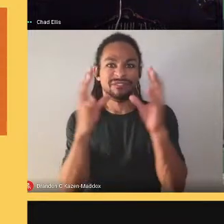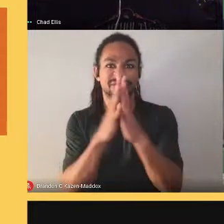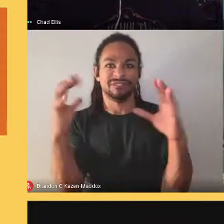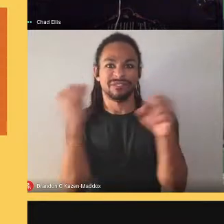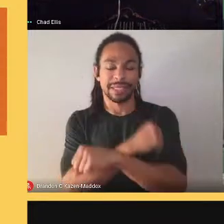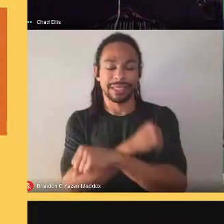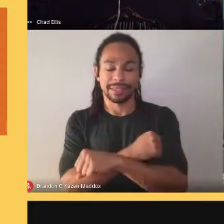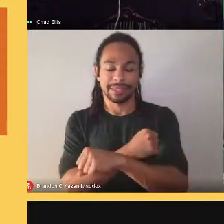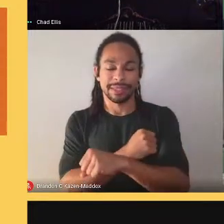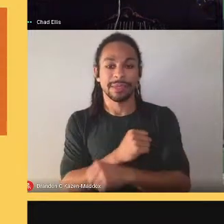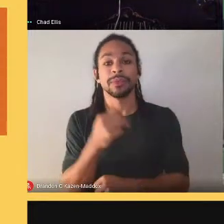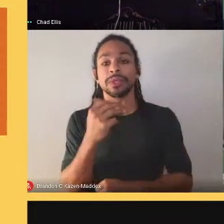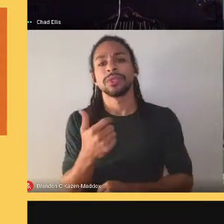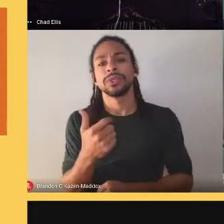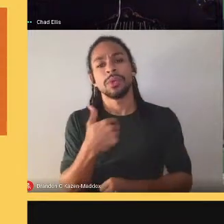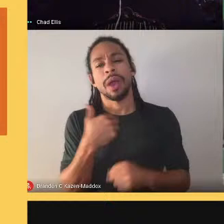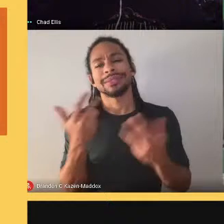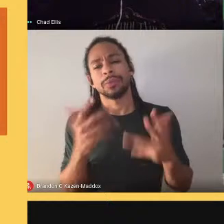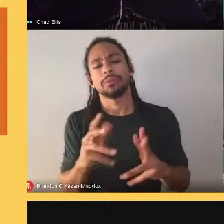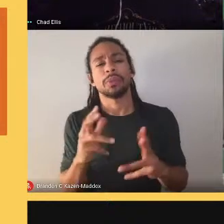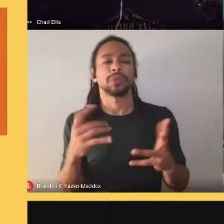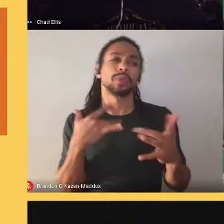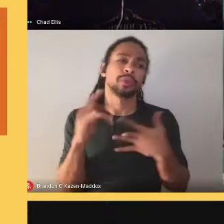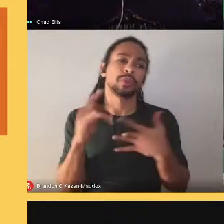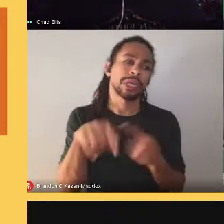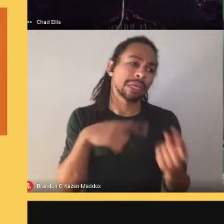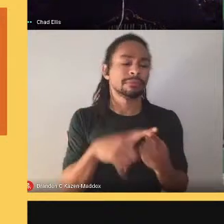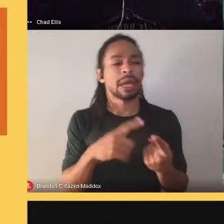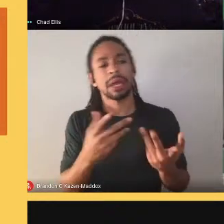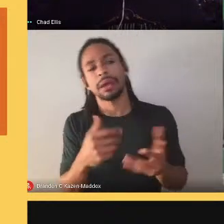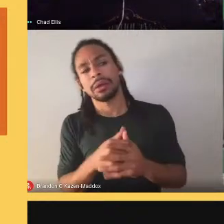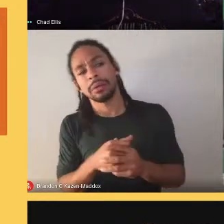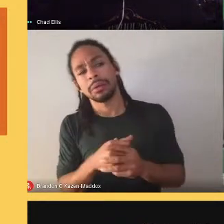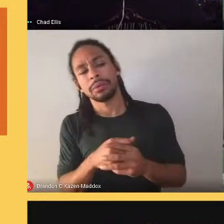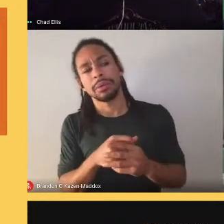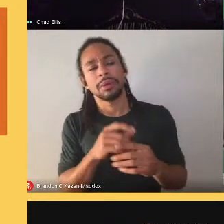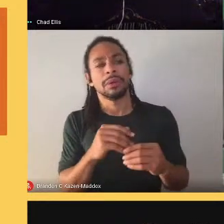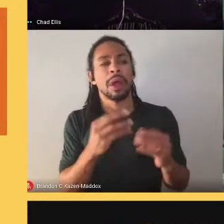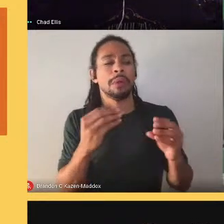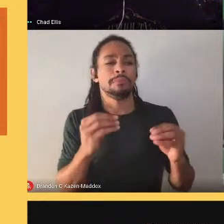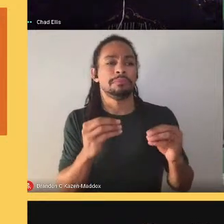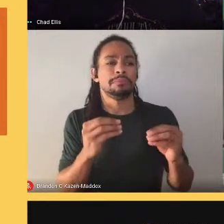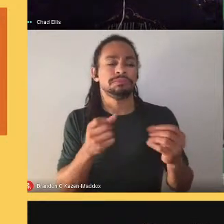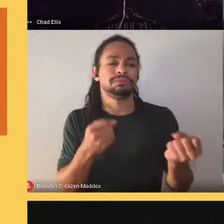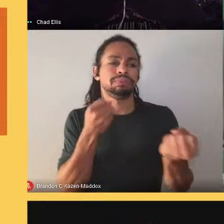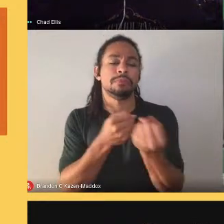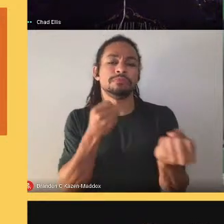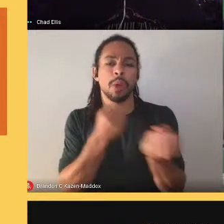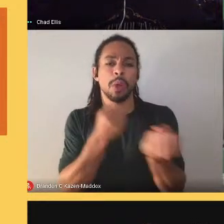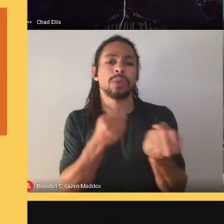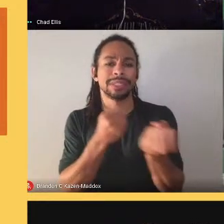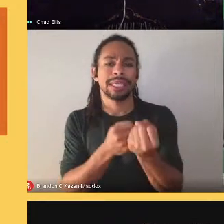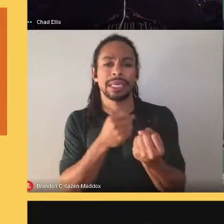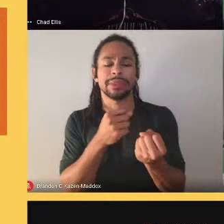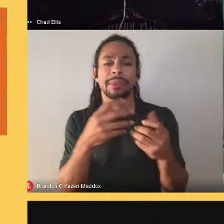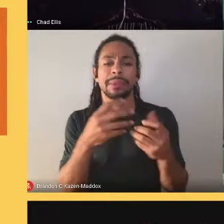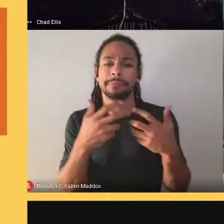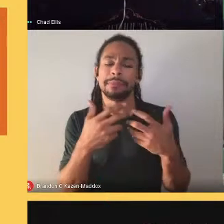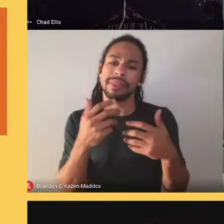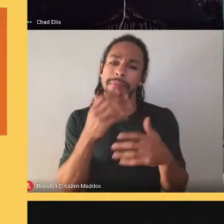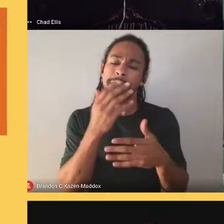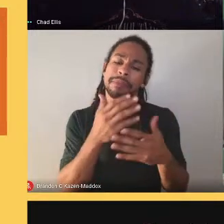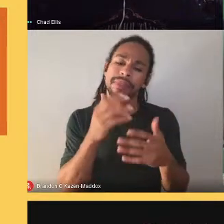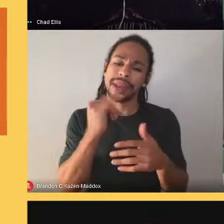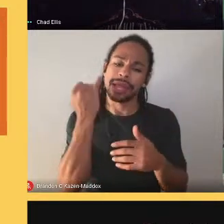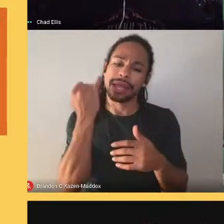feeding into or going into the mechanics, like the conceit of the game. There is a